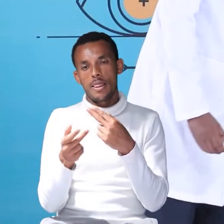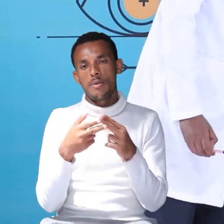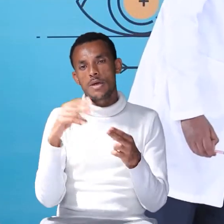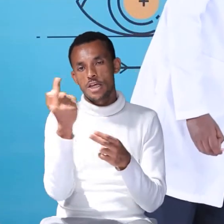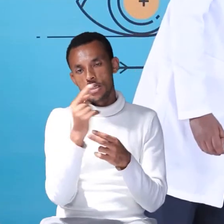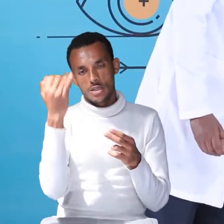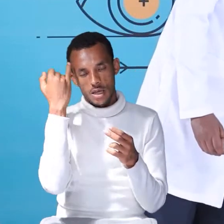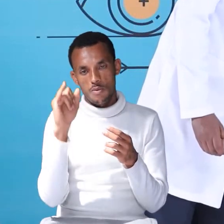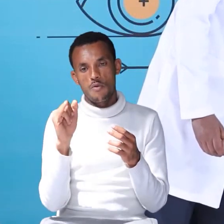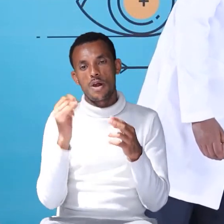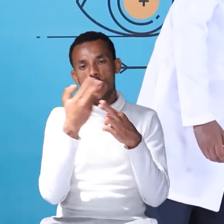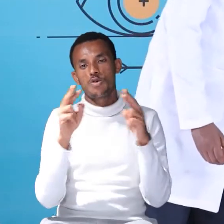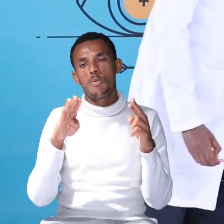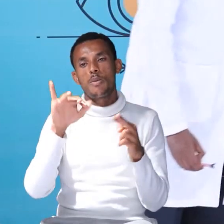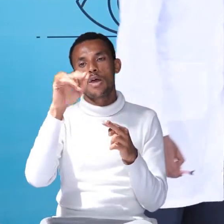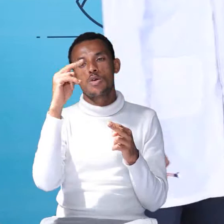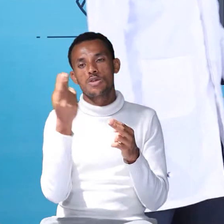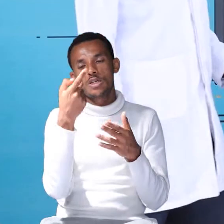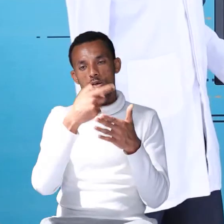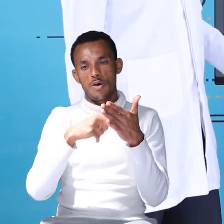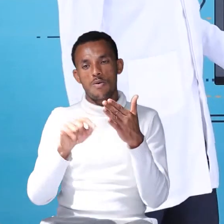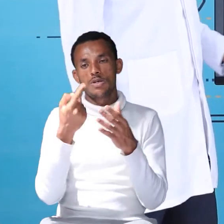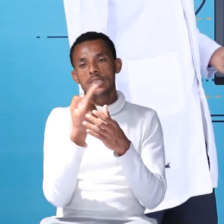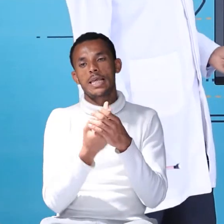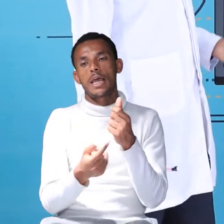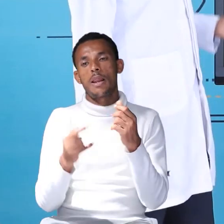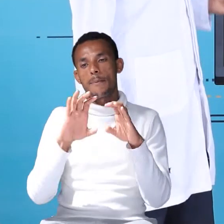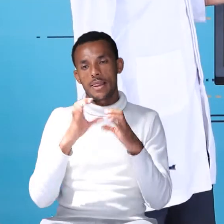each term of the ratio by the value of the single part.